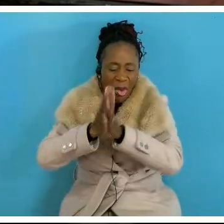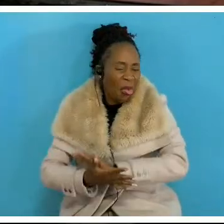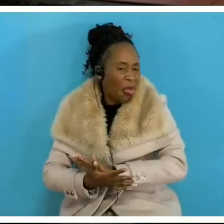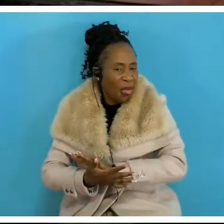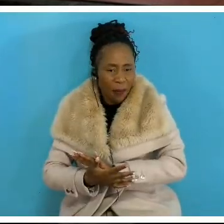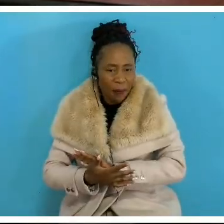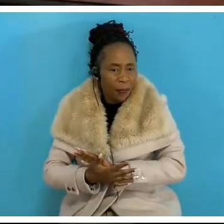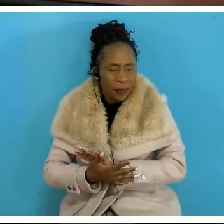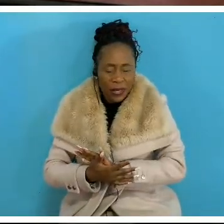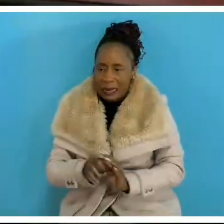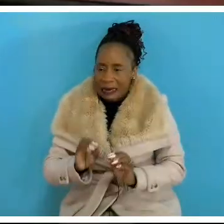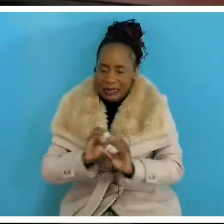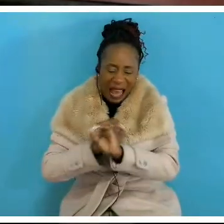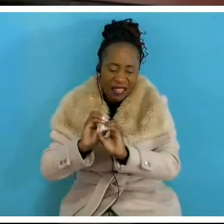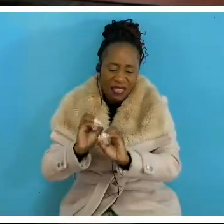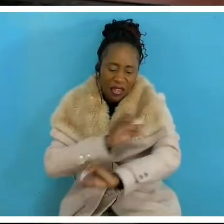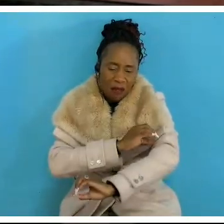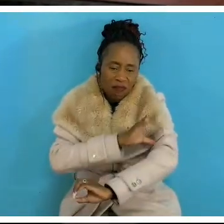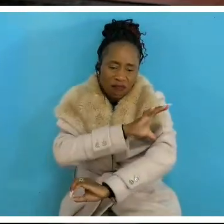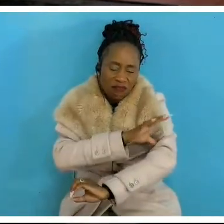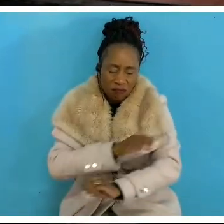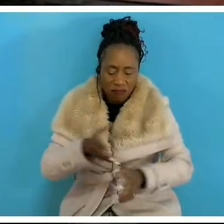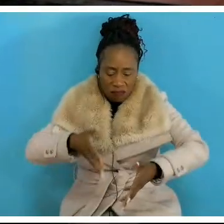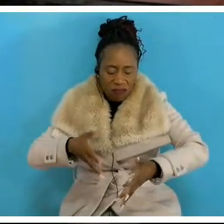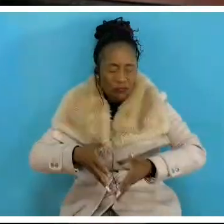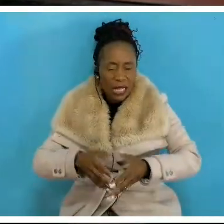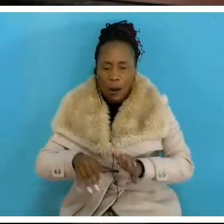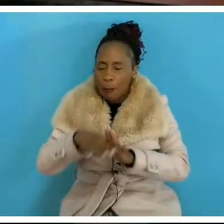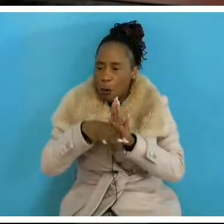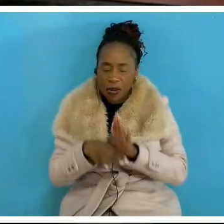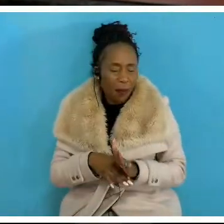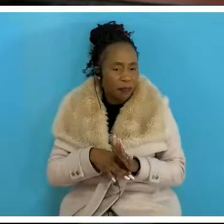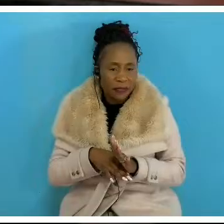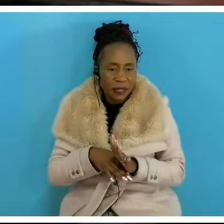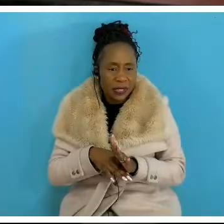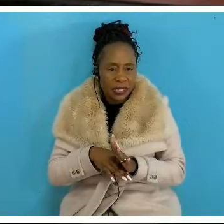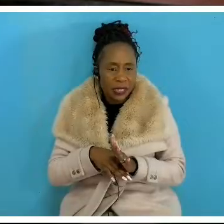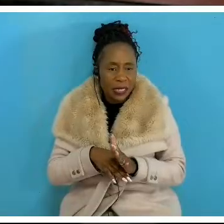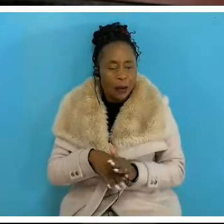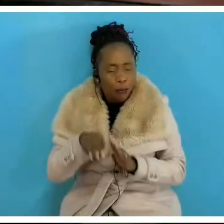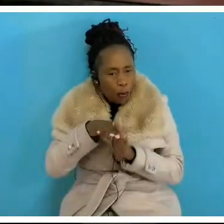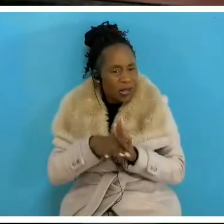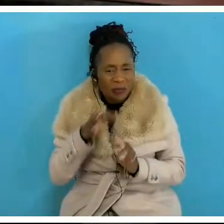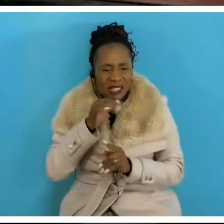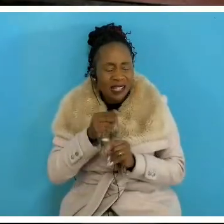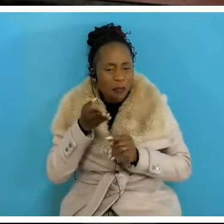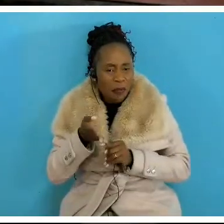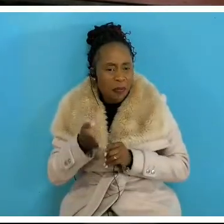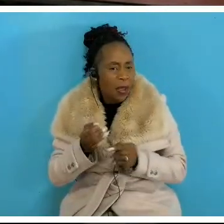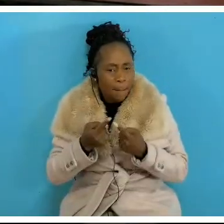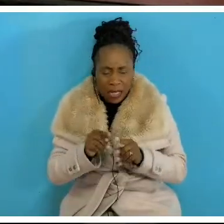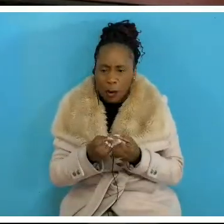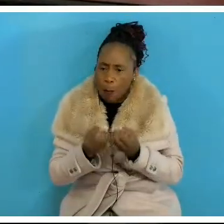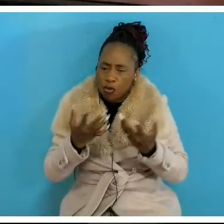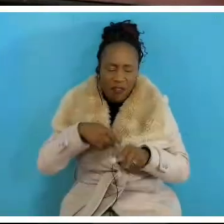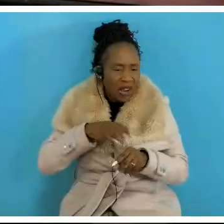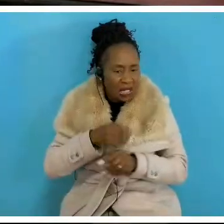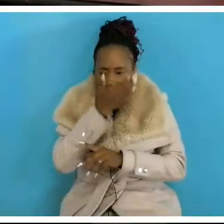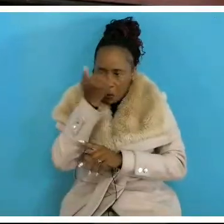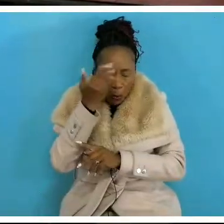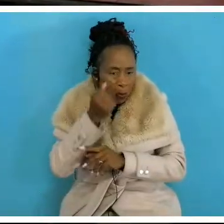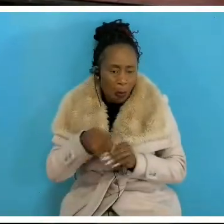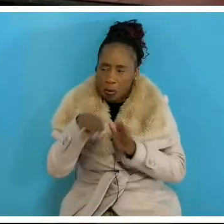no upliftment in Eldorado Park and programs. They all say there are programs, but majority of us, we do not know